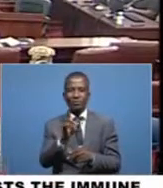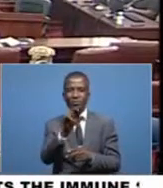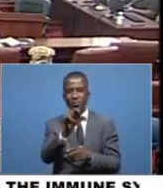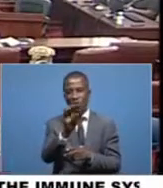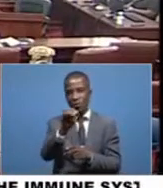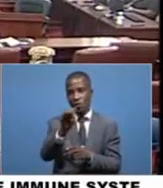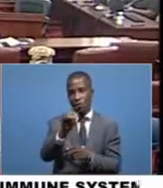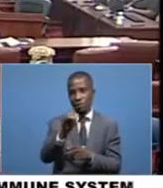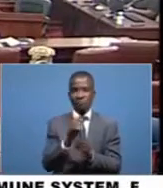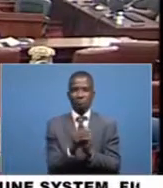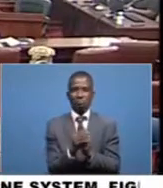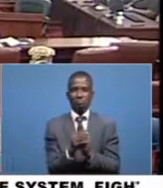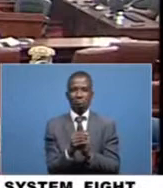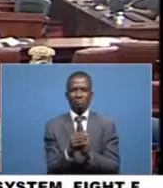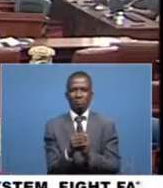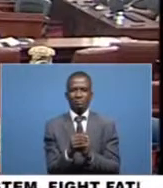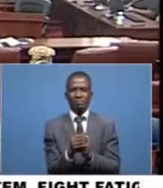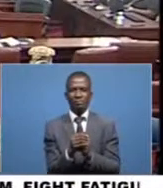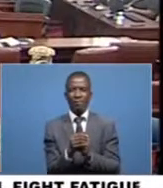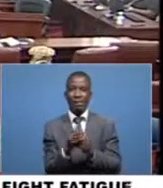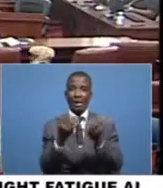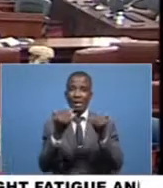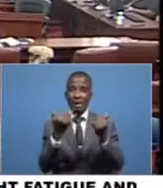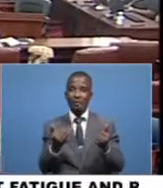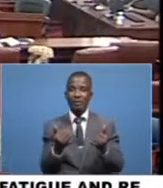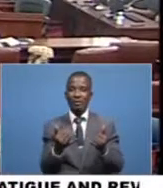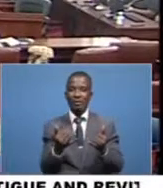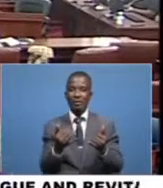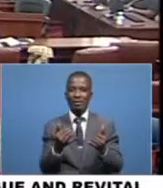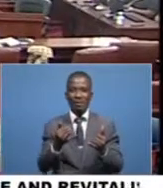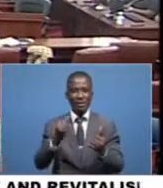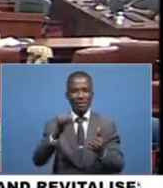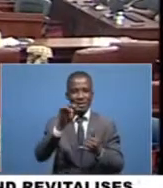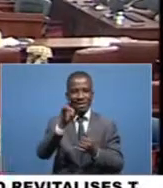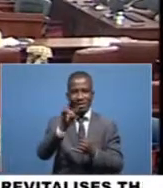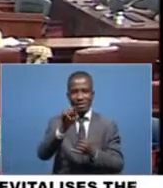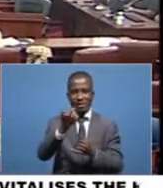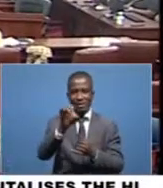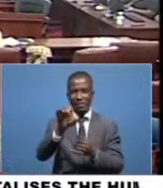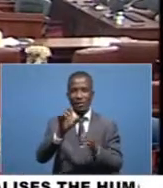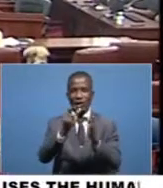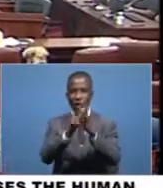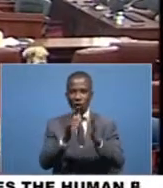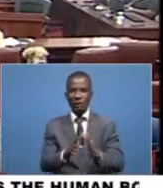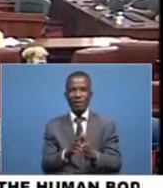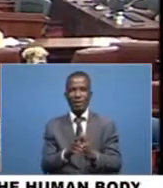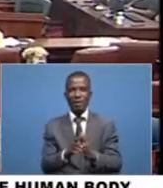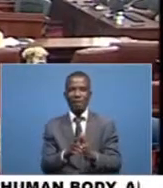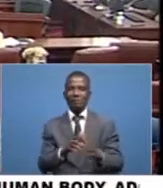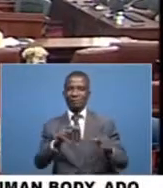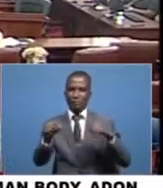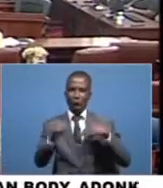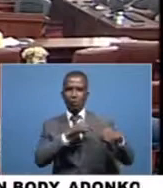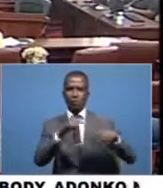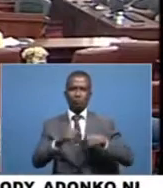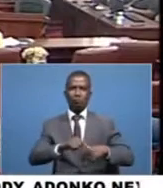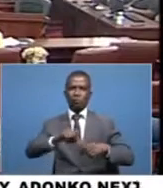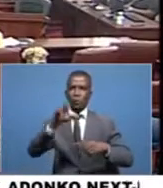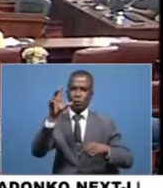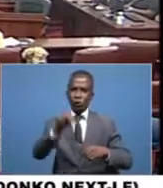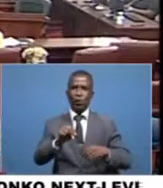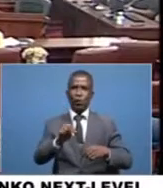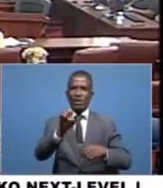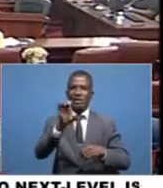CR 87. Learned counsel for the petitioner has opposed the position taken by the respondent and argued that the